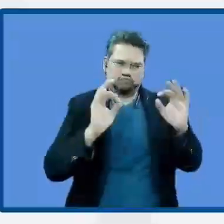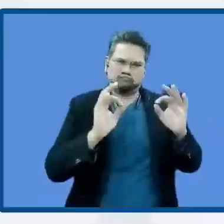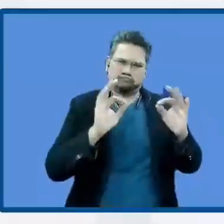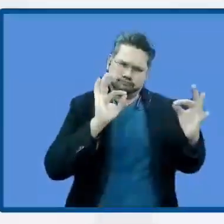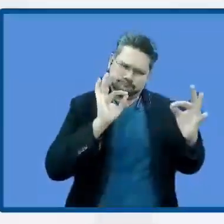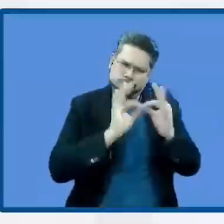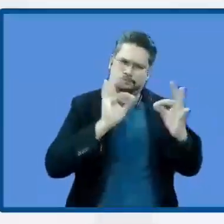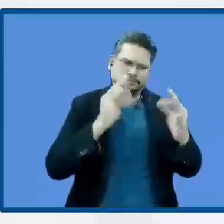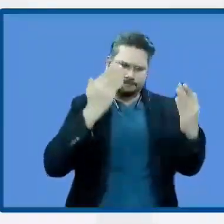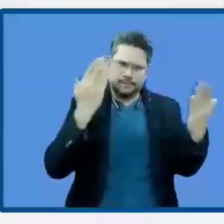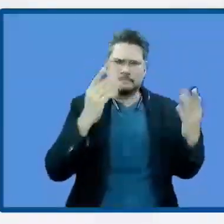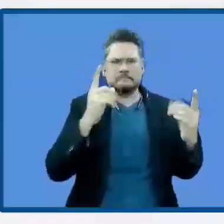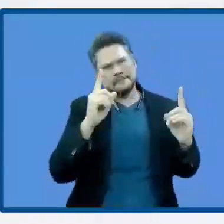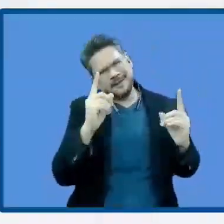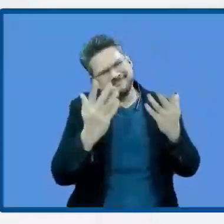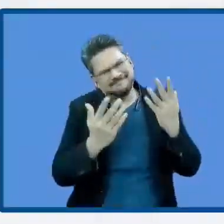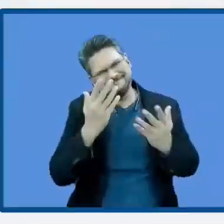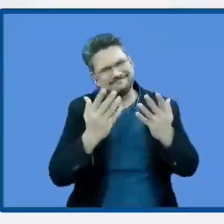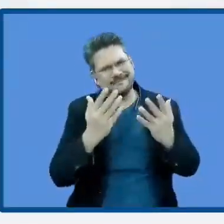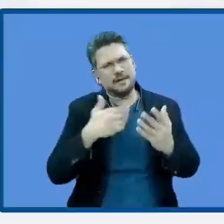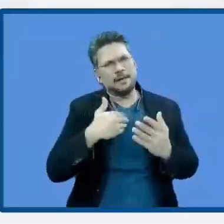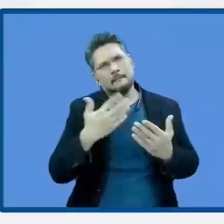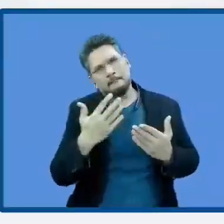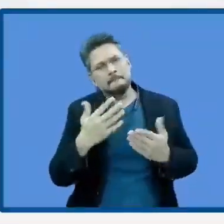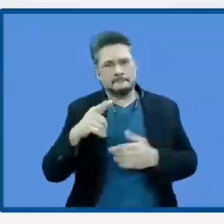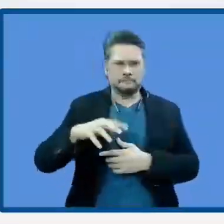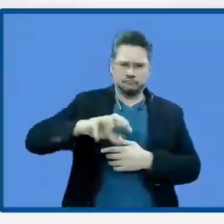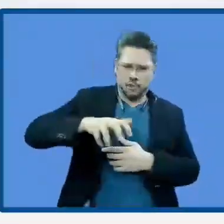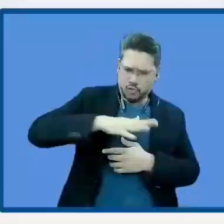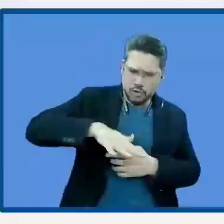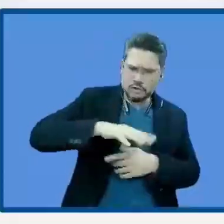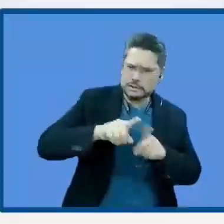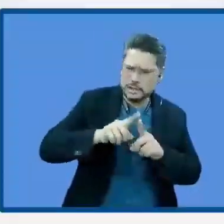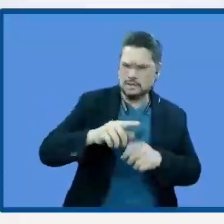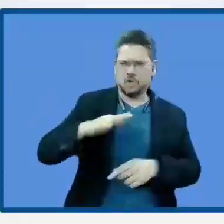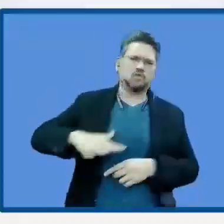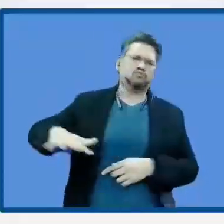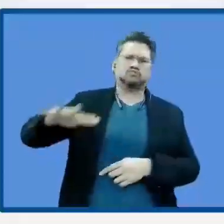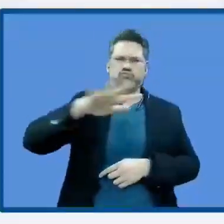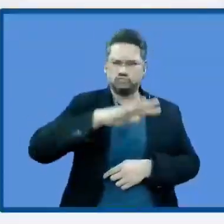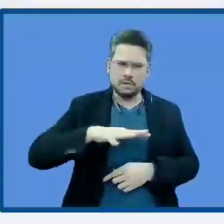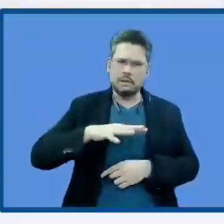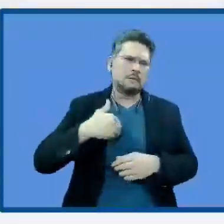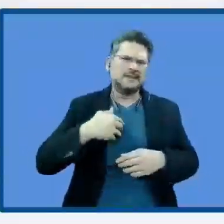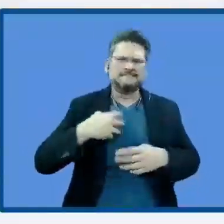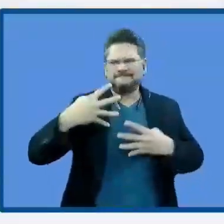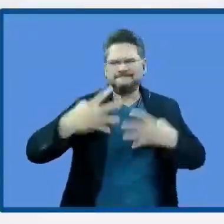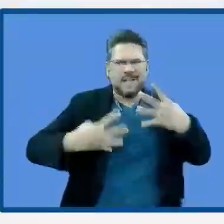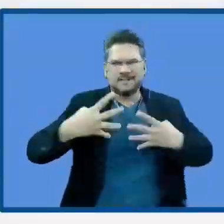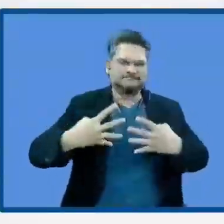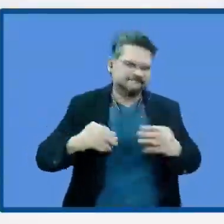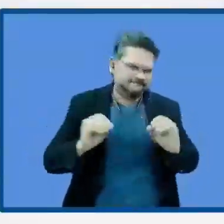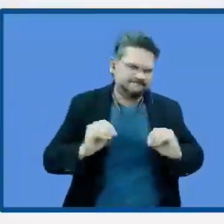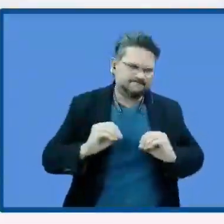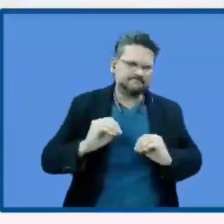country, and I think it's common to the rest of the region, is that we don't have a record of data of all that has been invested by